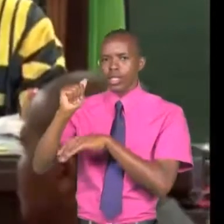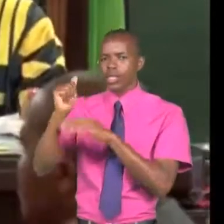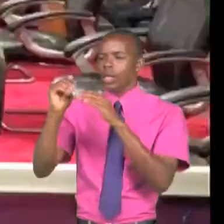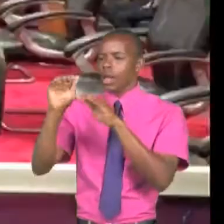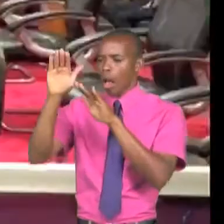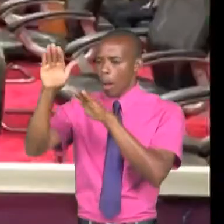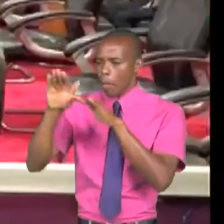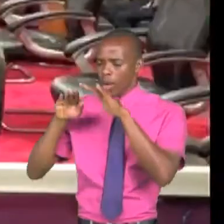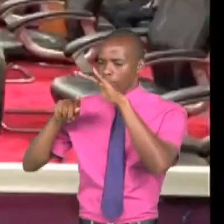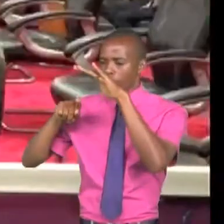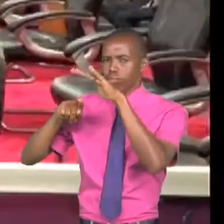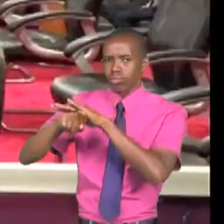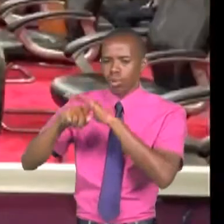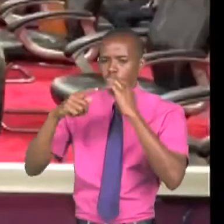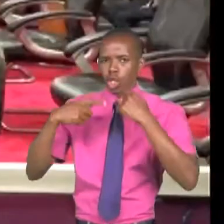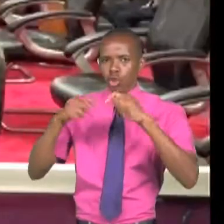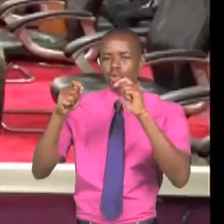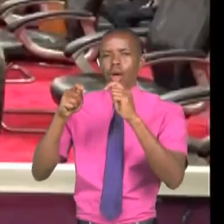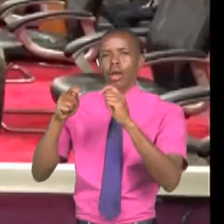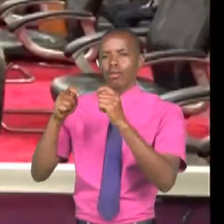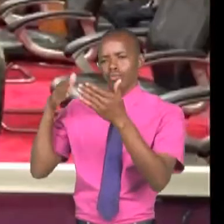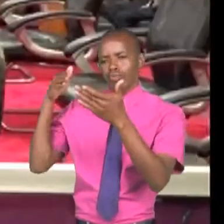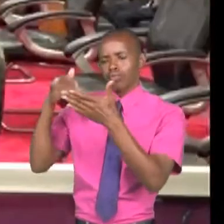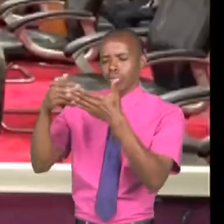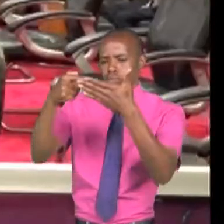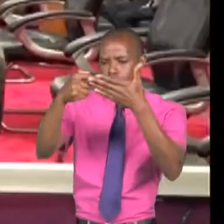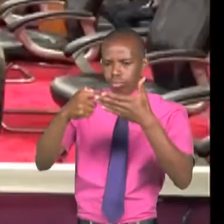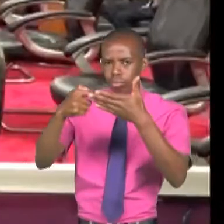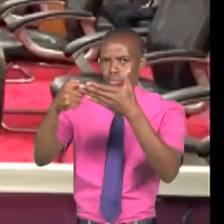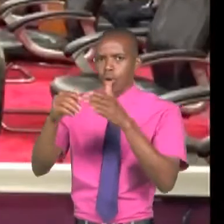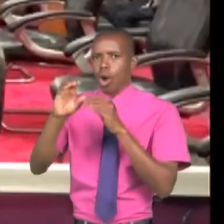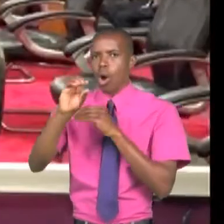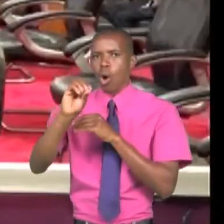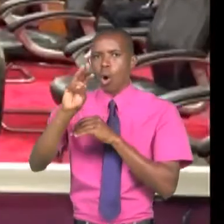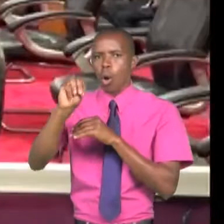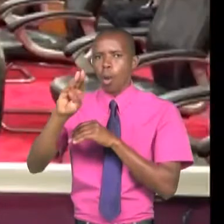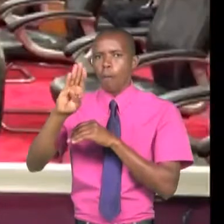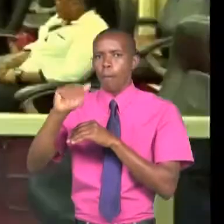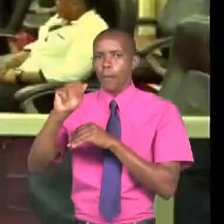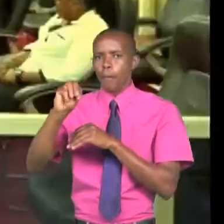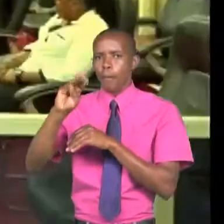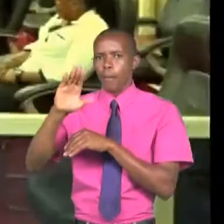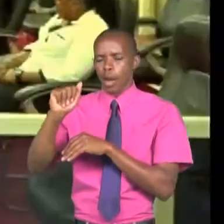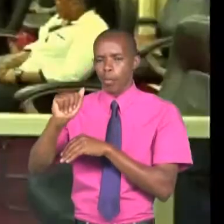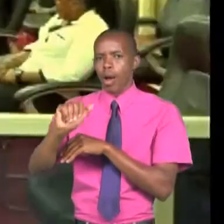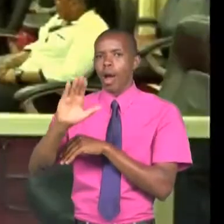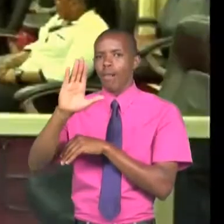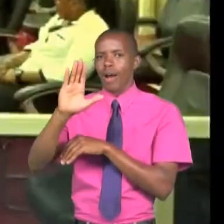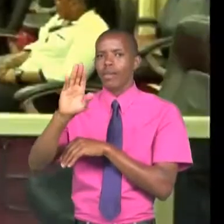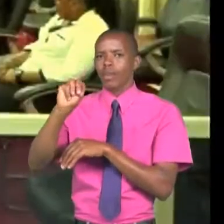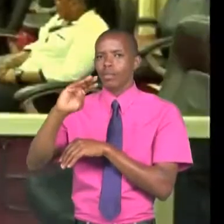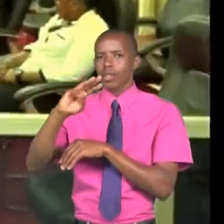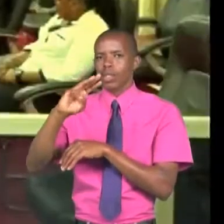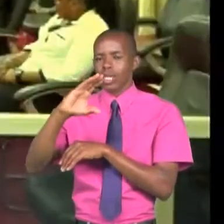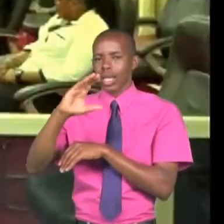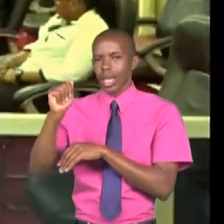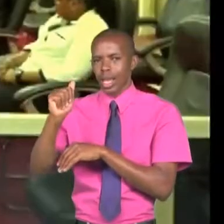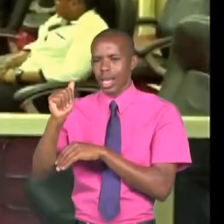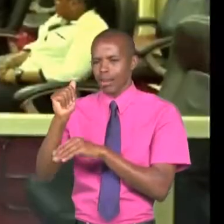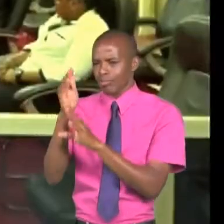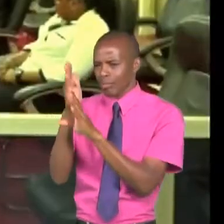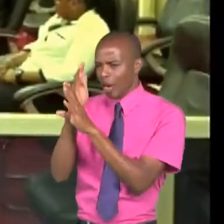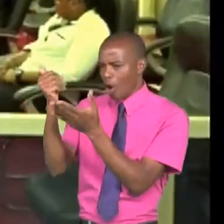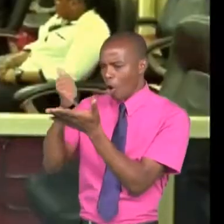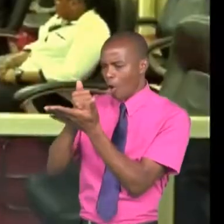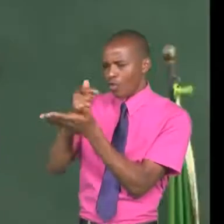session, and tried to disrupt the session as Omamba was still on the chair. The 5 MCAs were hiding in one of the offices